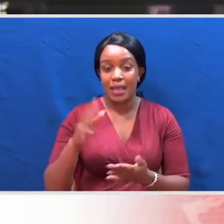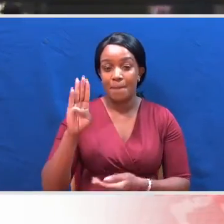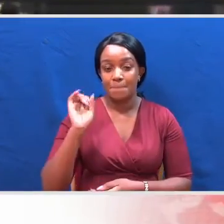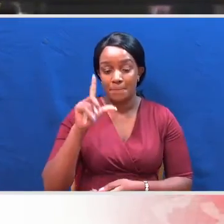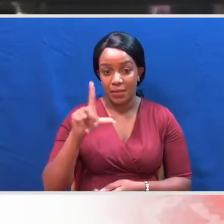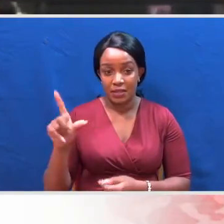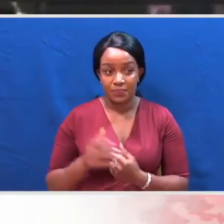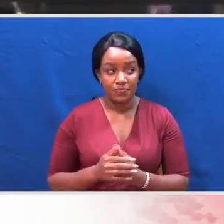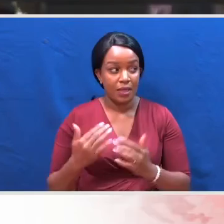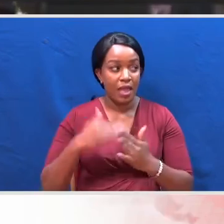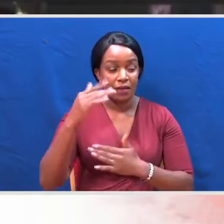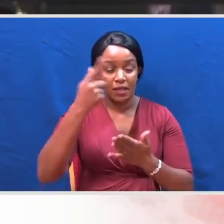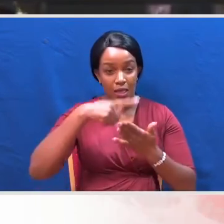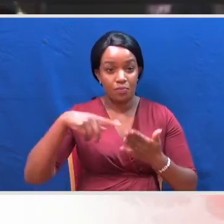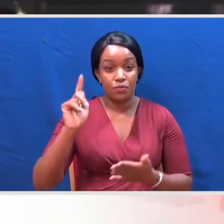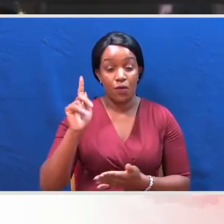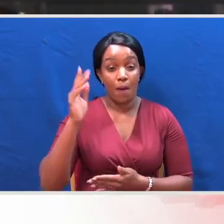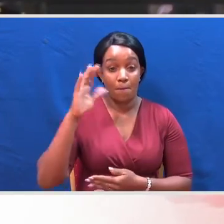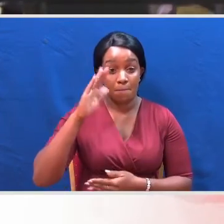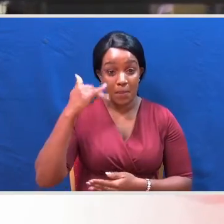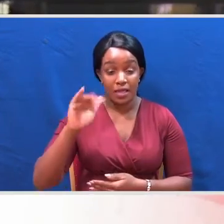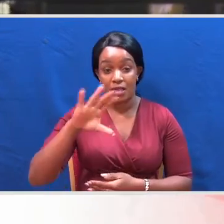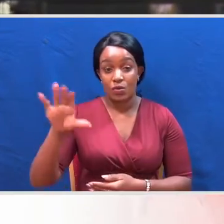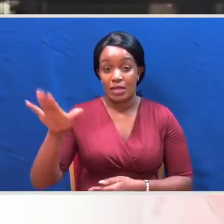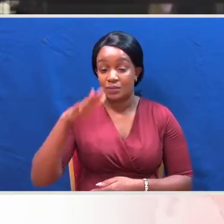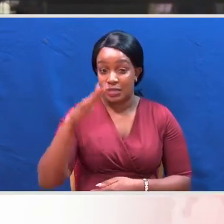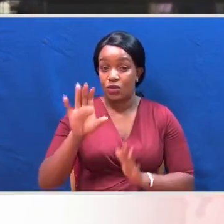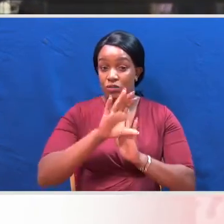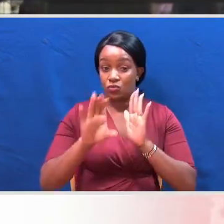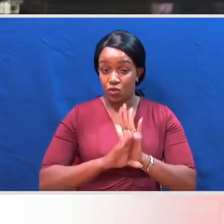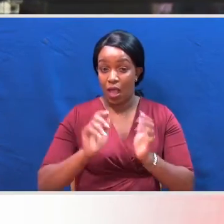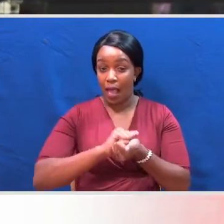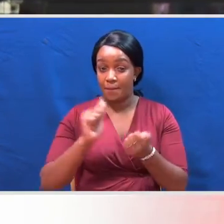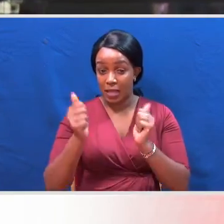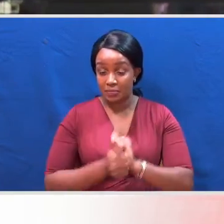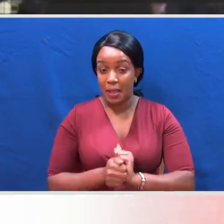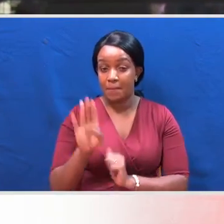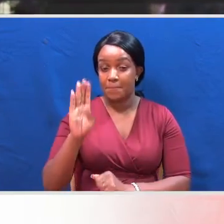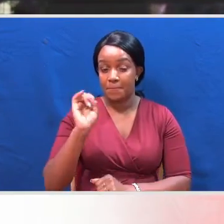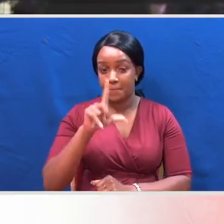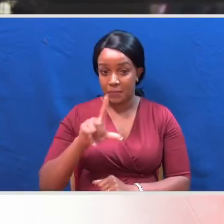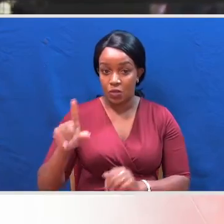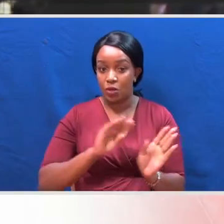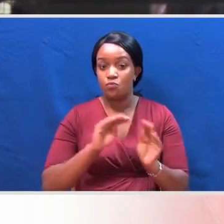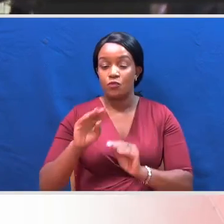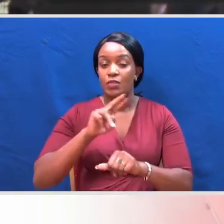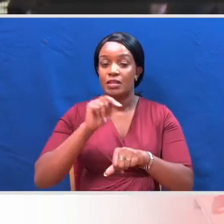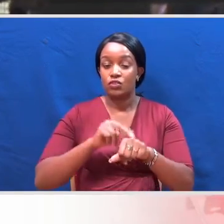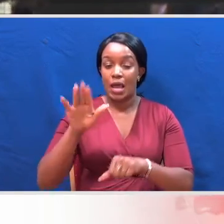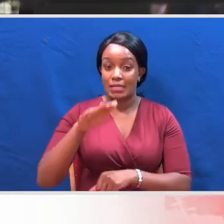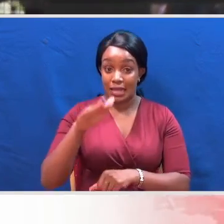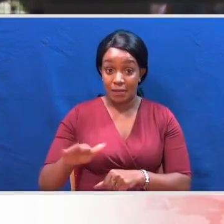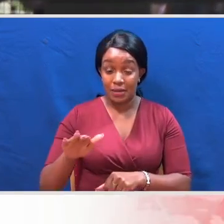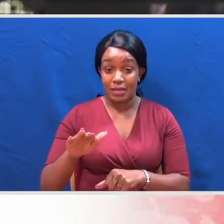After the approval by the county assemblies, the constitutional amendment bill will be headed now to the National Assembly on